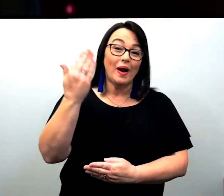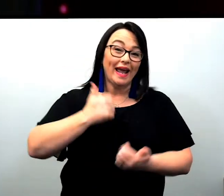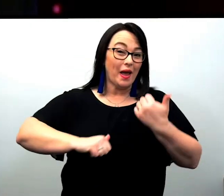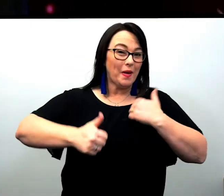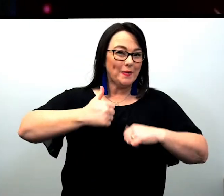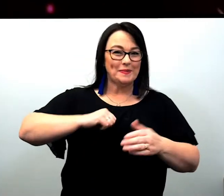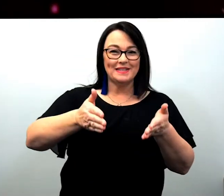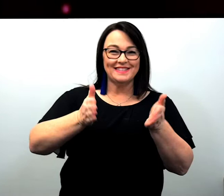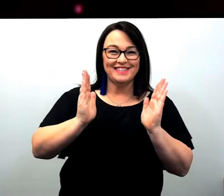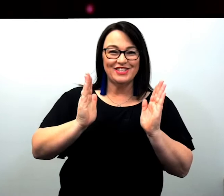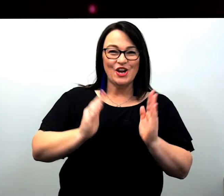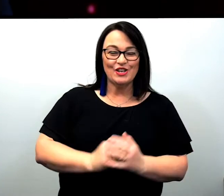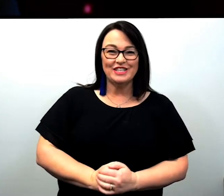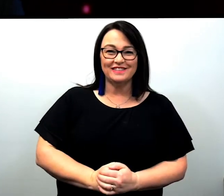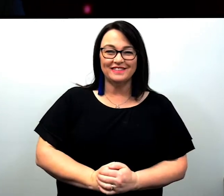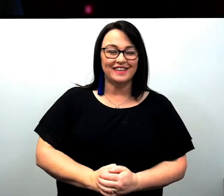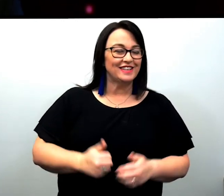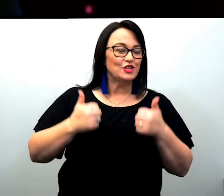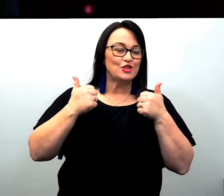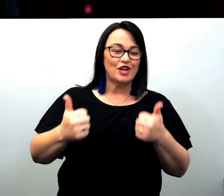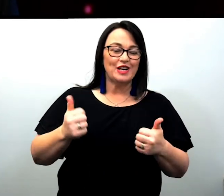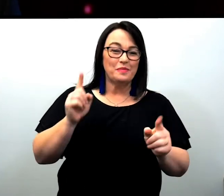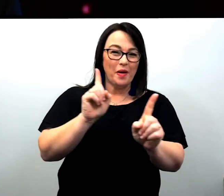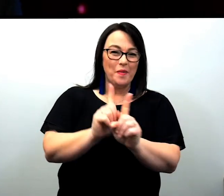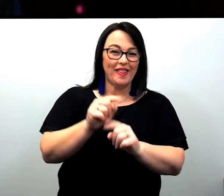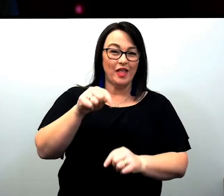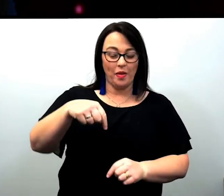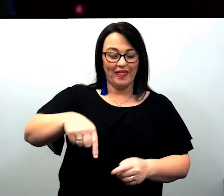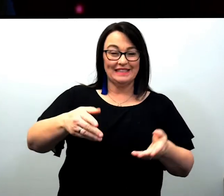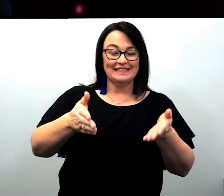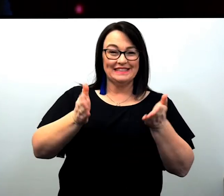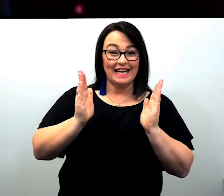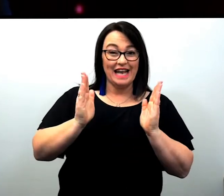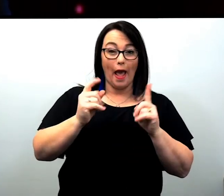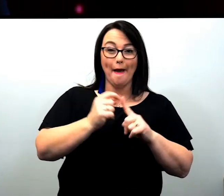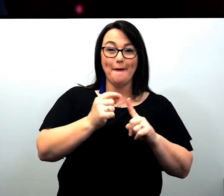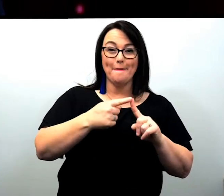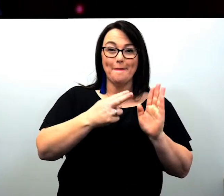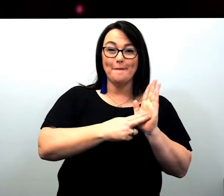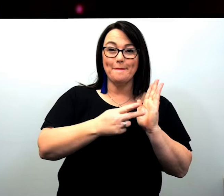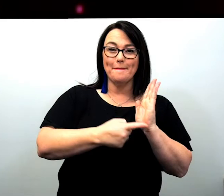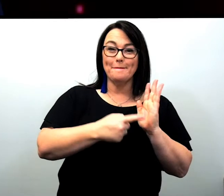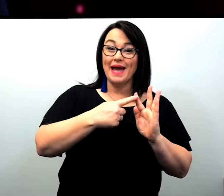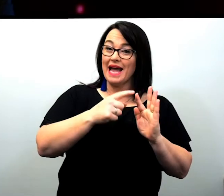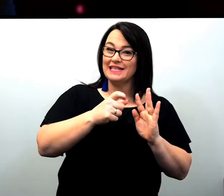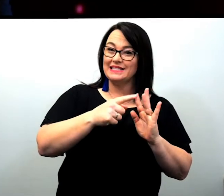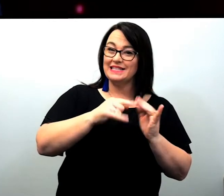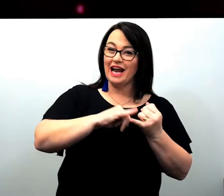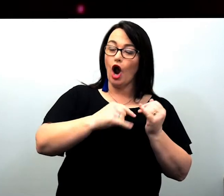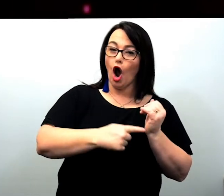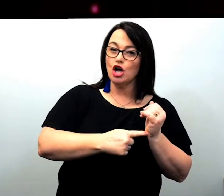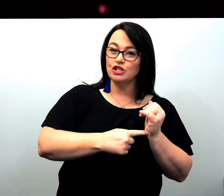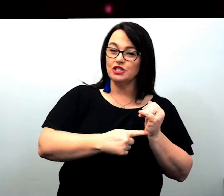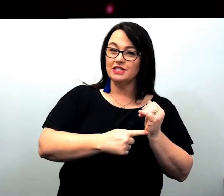Church. It's so great to be with you this Sunday, Pentecost Sunday, where we celebrate